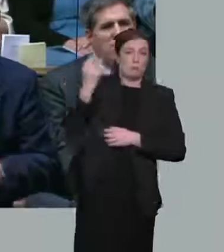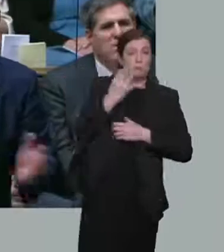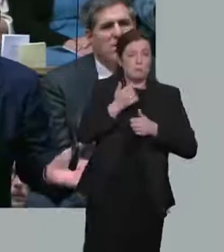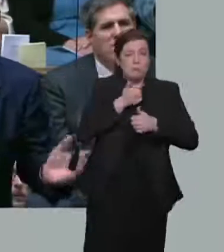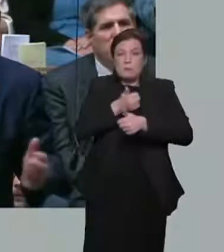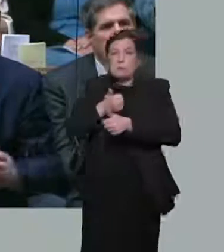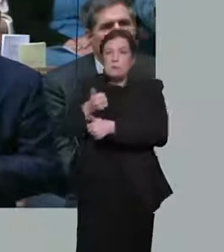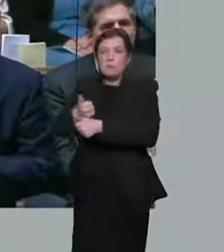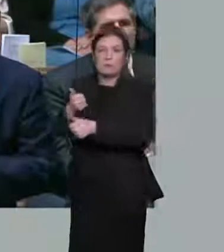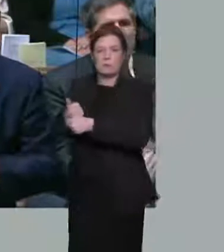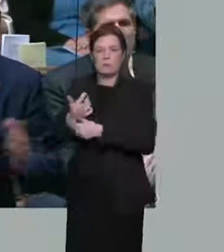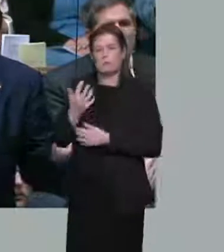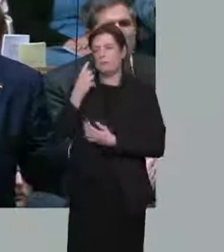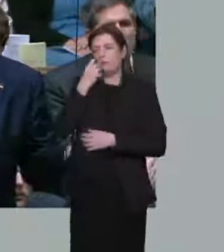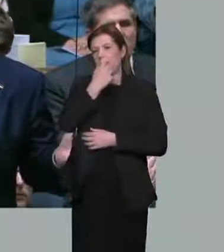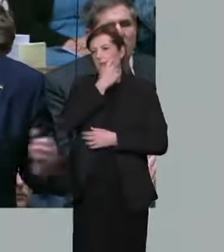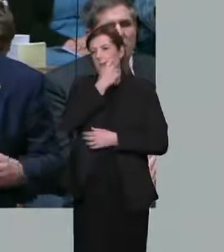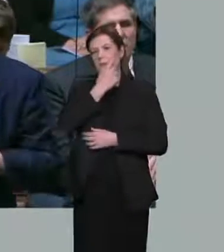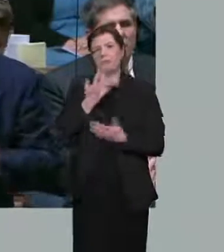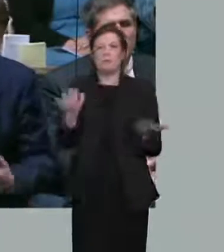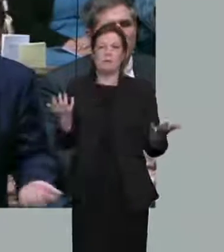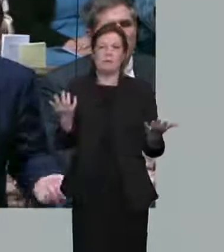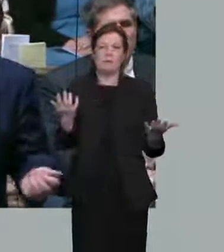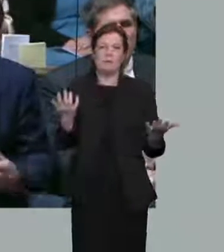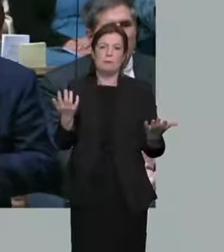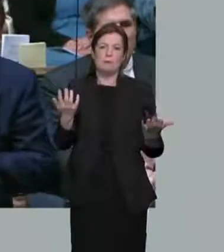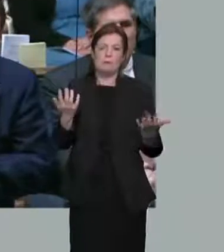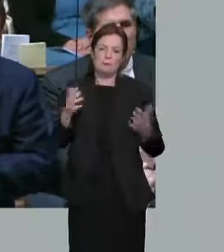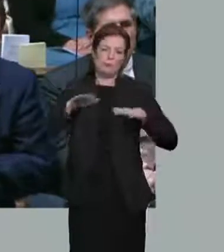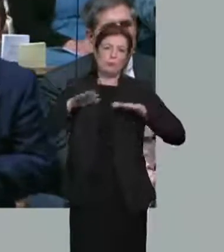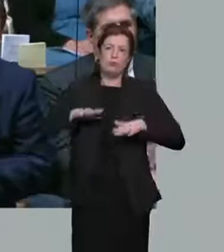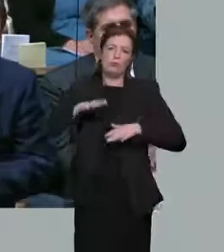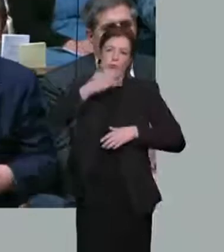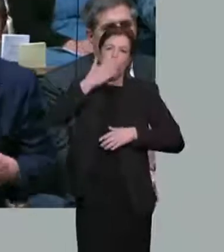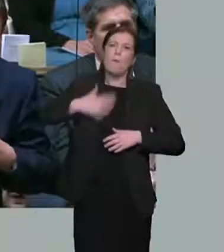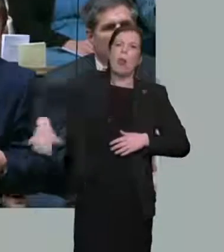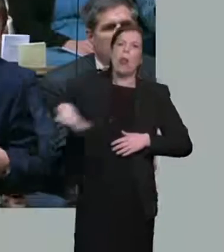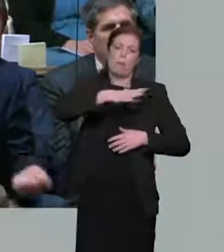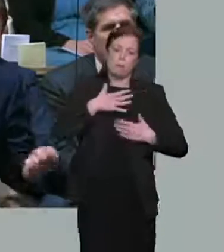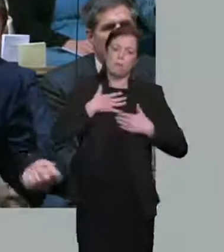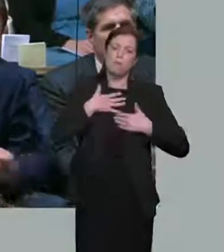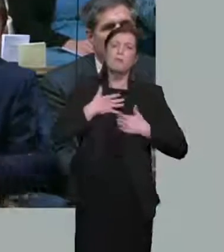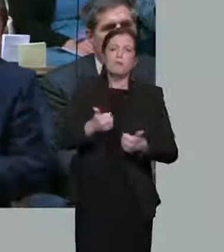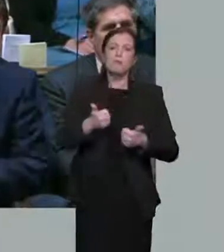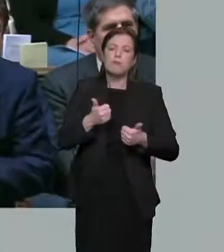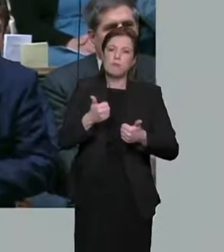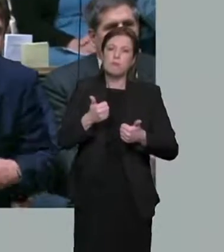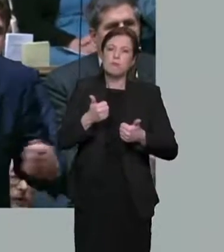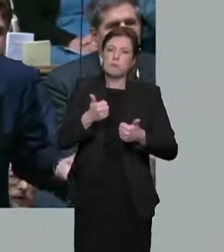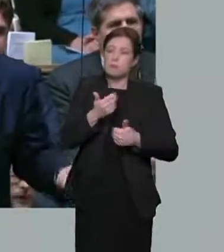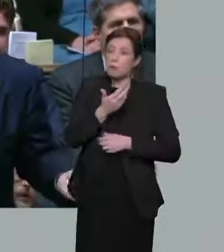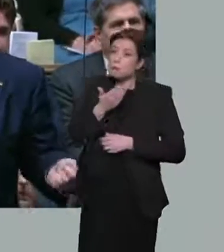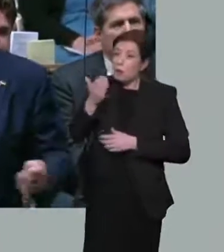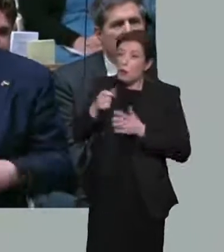he agree with me that this shows the open-hearted generosity of the British people? And will he continue to do all that he can